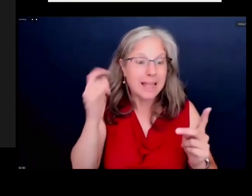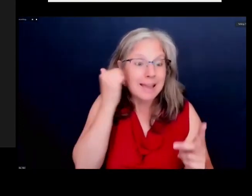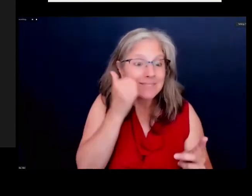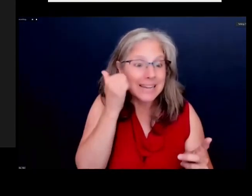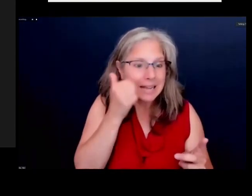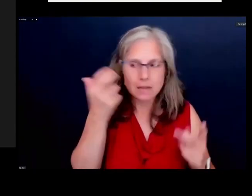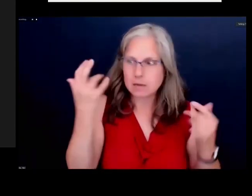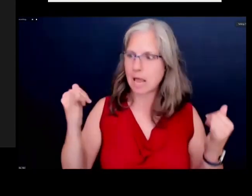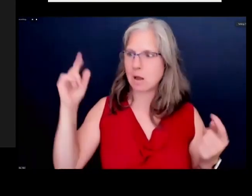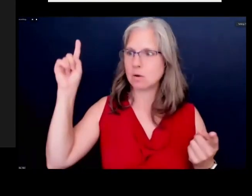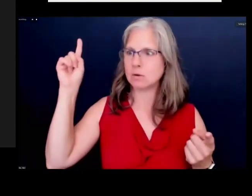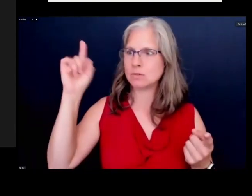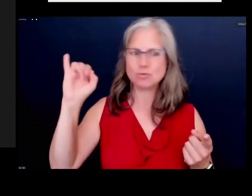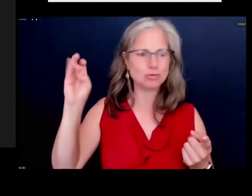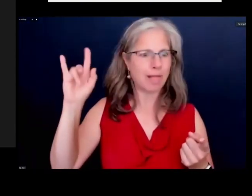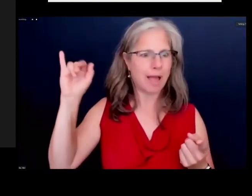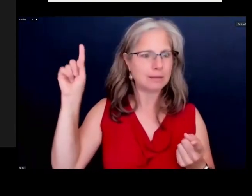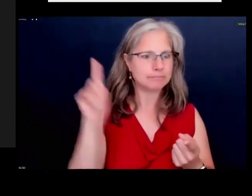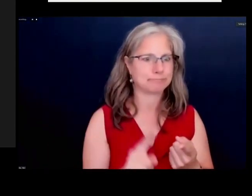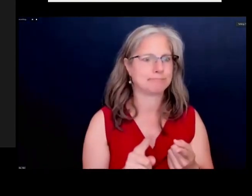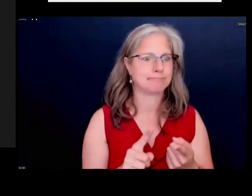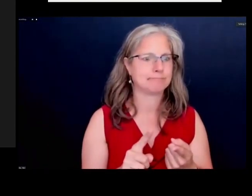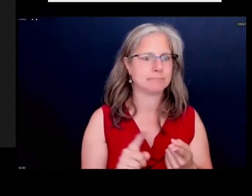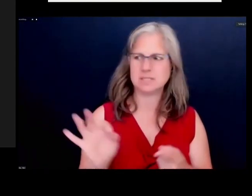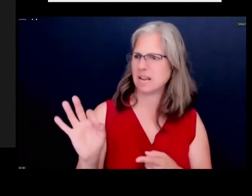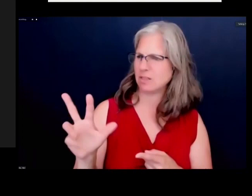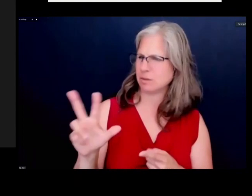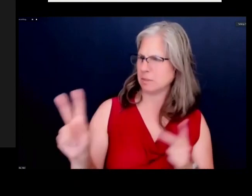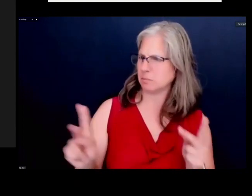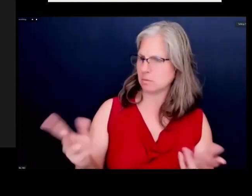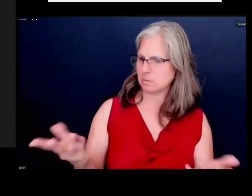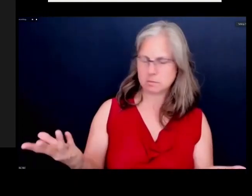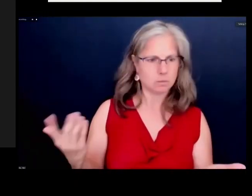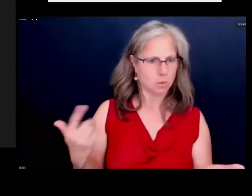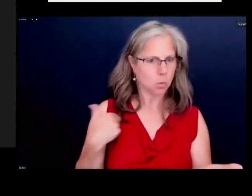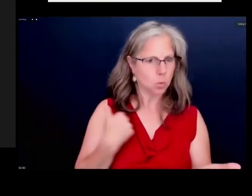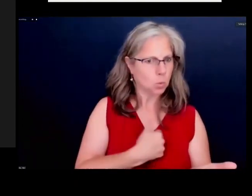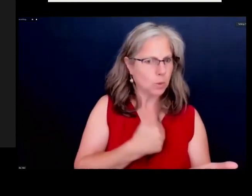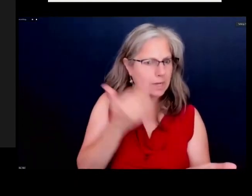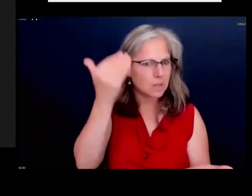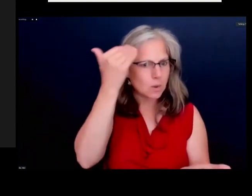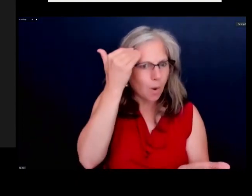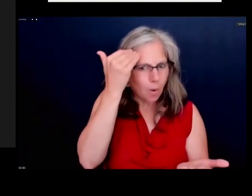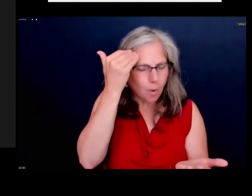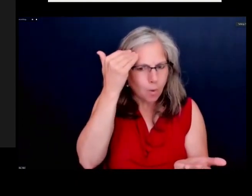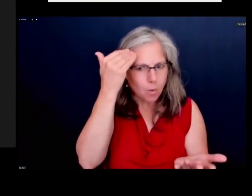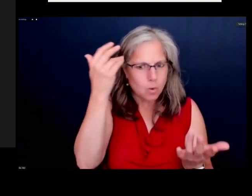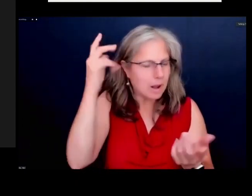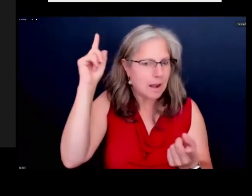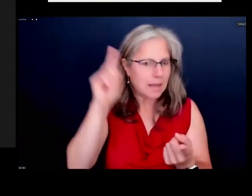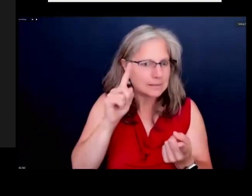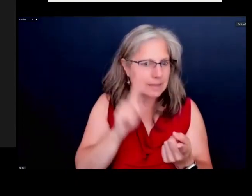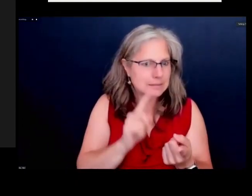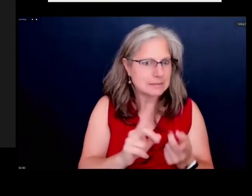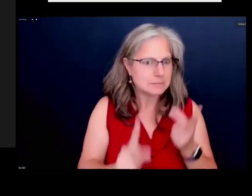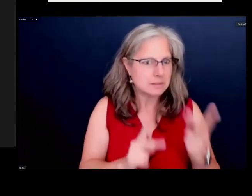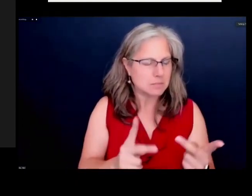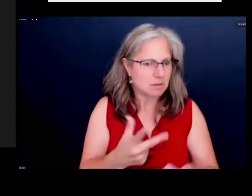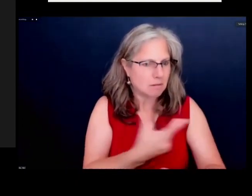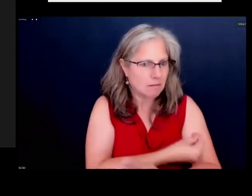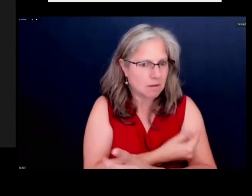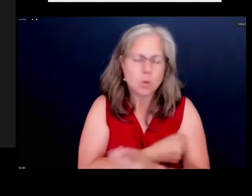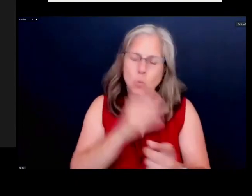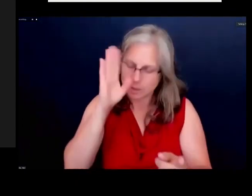1,700 people per day. And now in July, only 93 people. So we know this is our main concern,